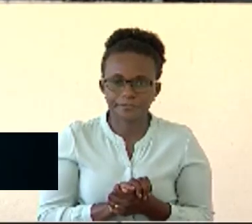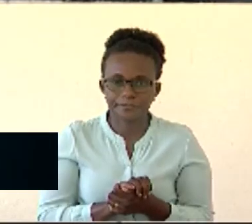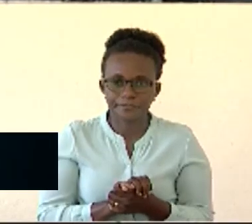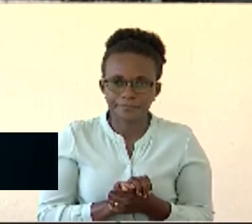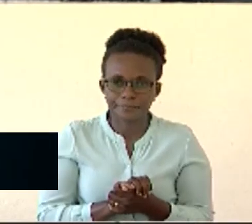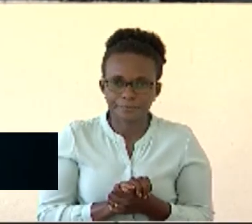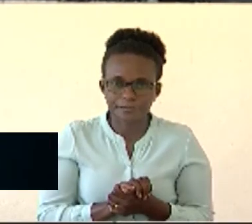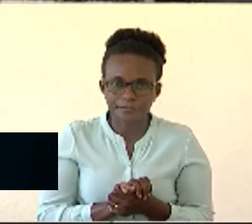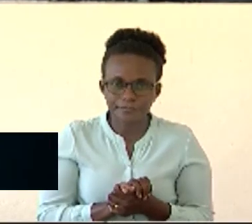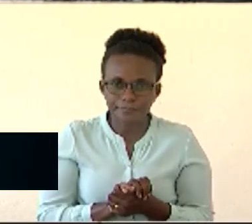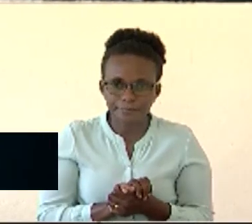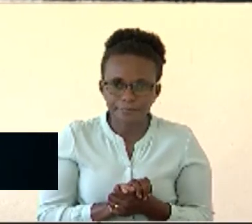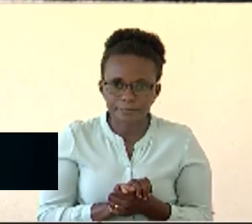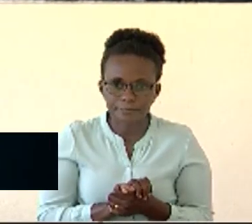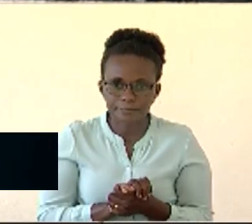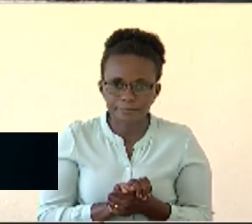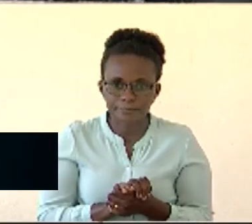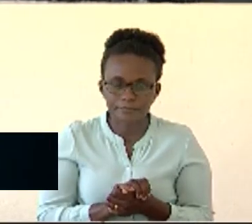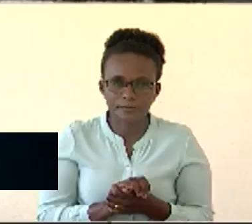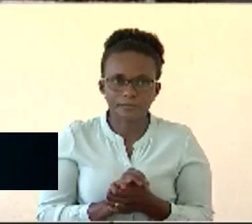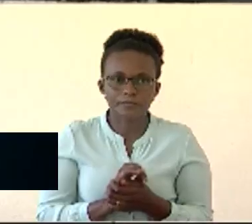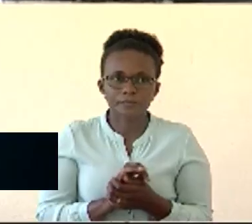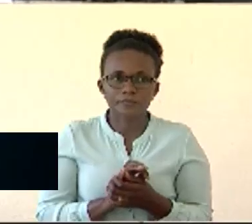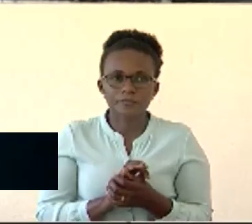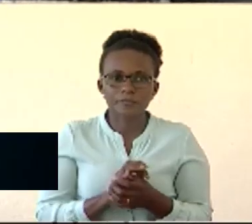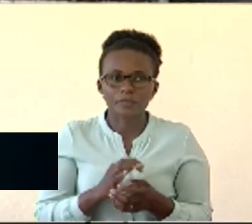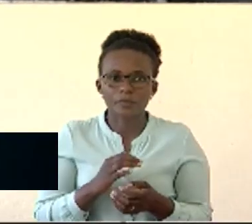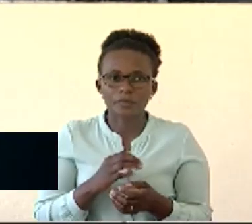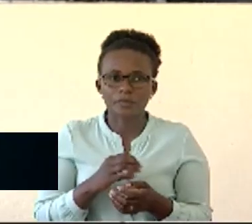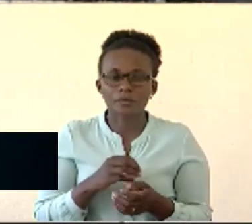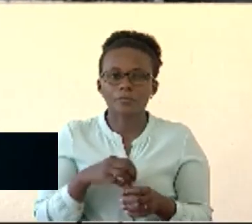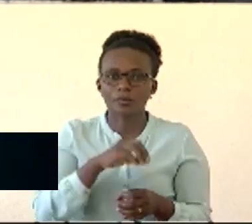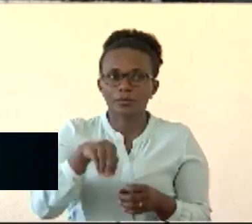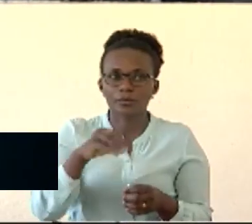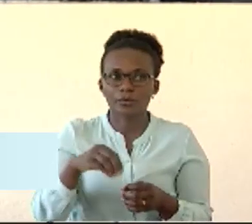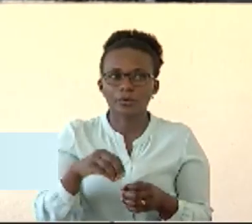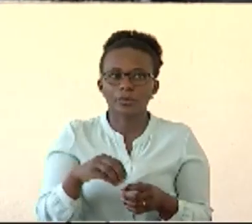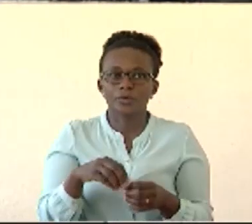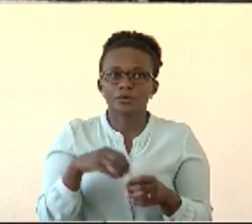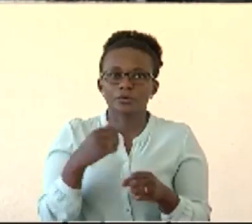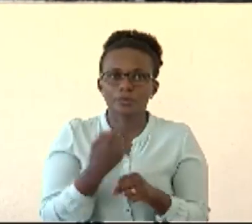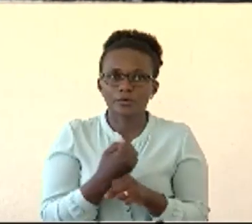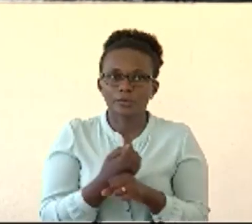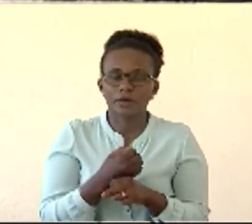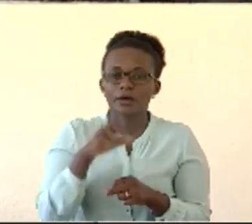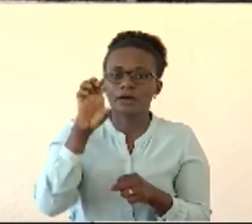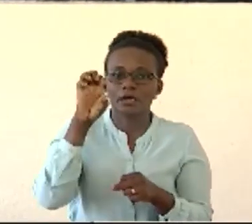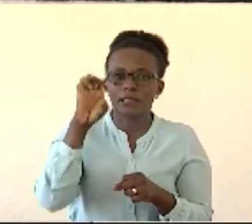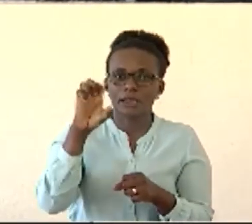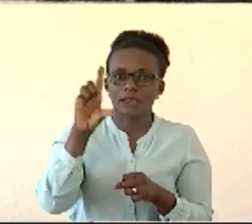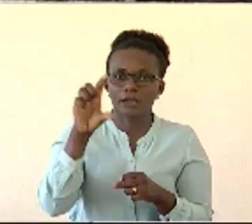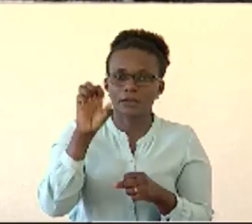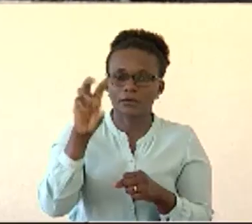electroporate, let's carry out this process of electrolysis of copper 2